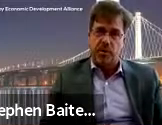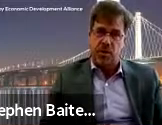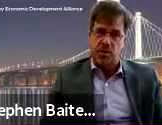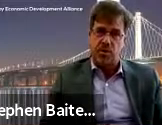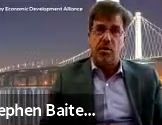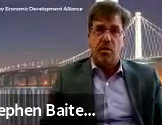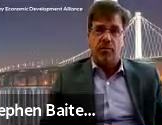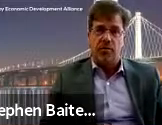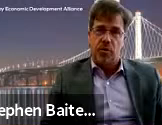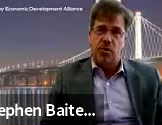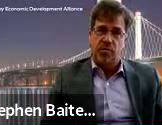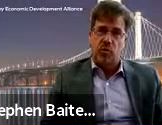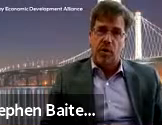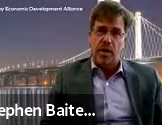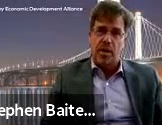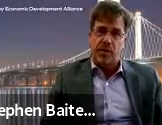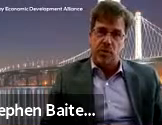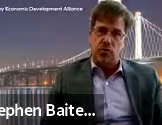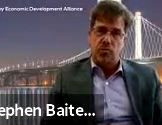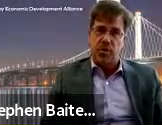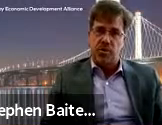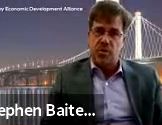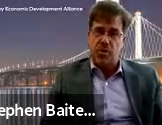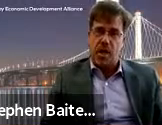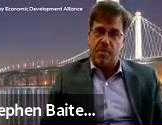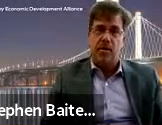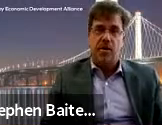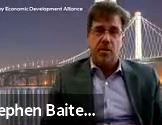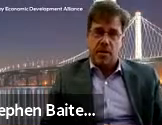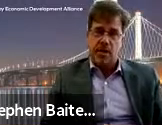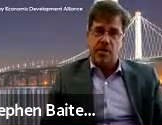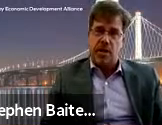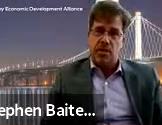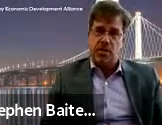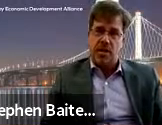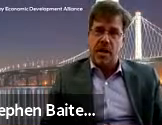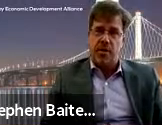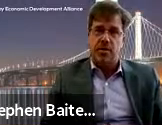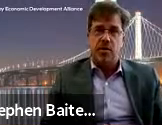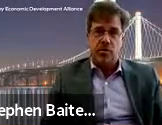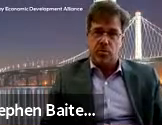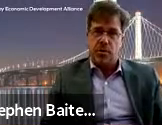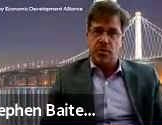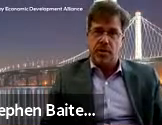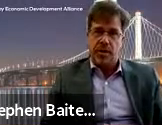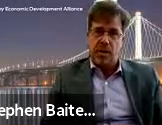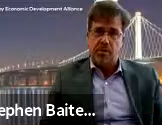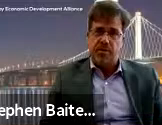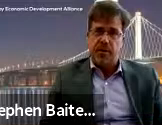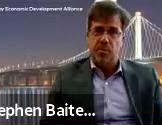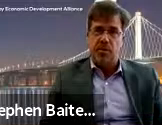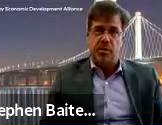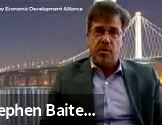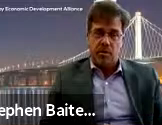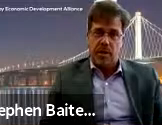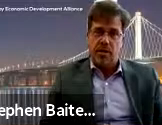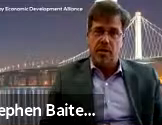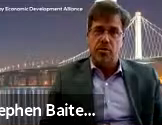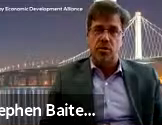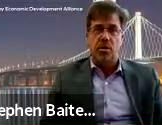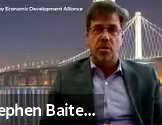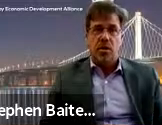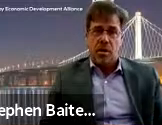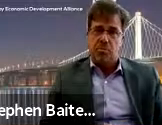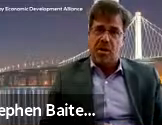development organization focused on a variety of issues from business climate to education and talent to regional economic development,